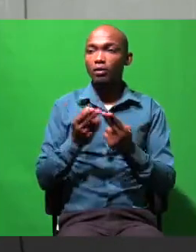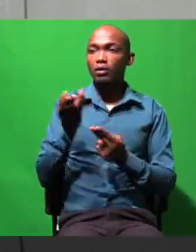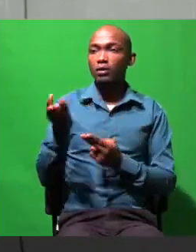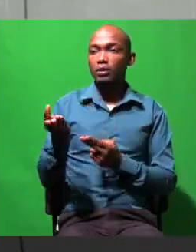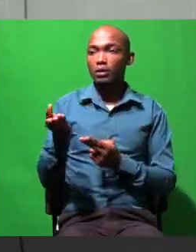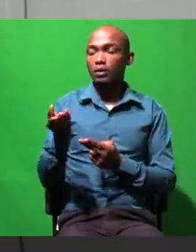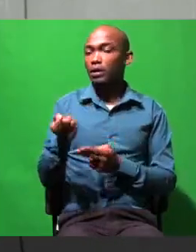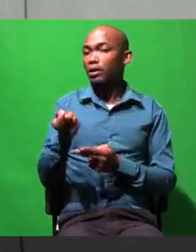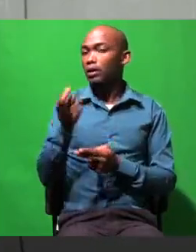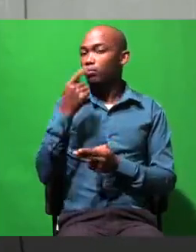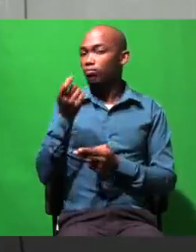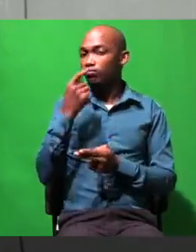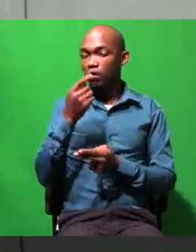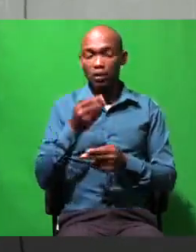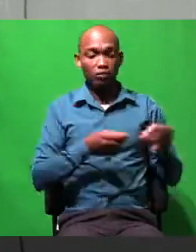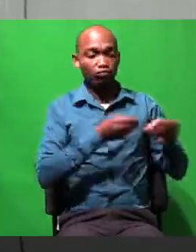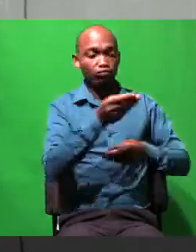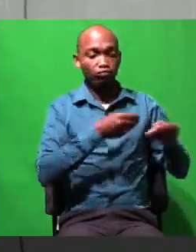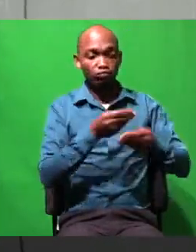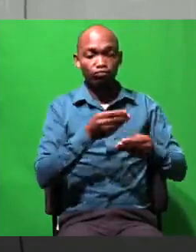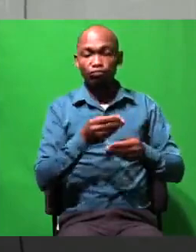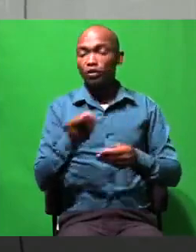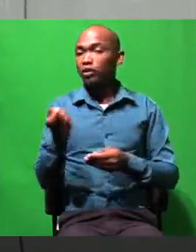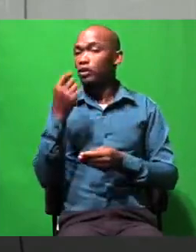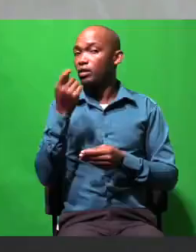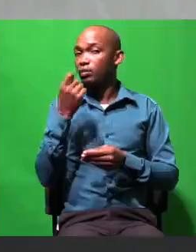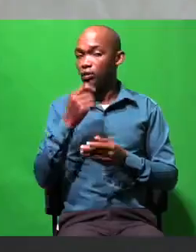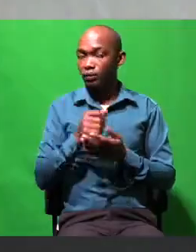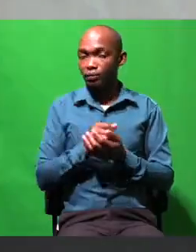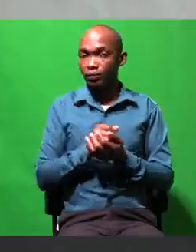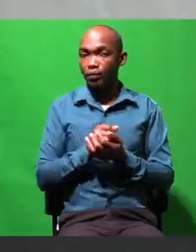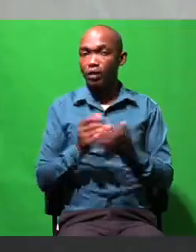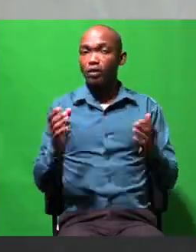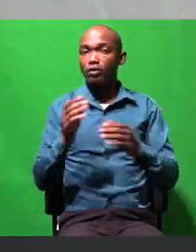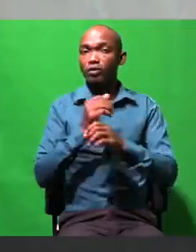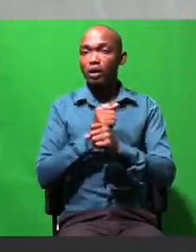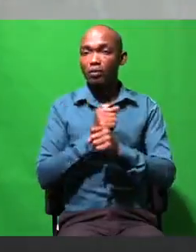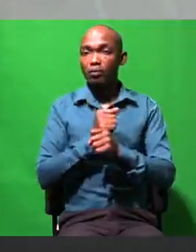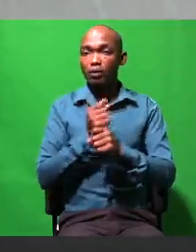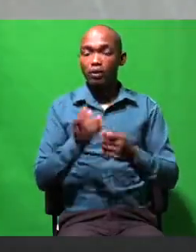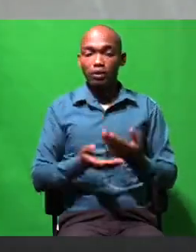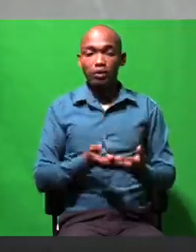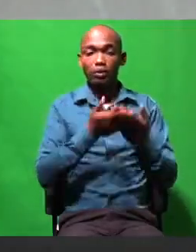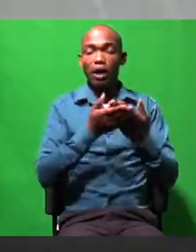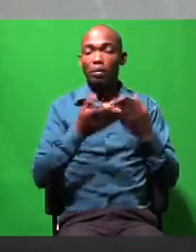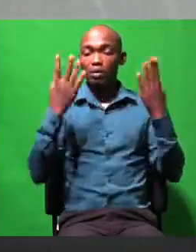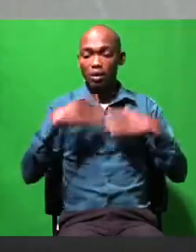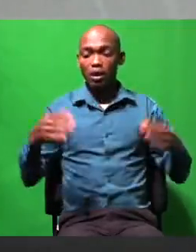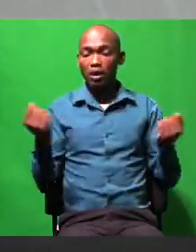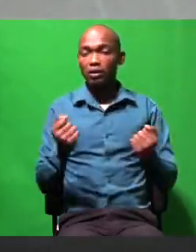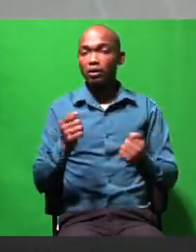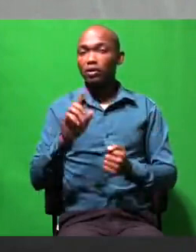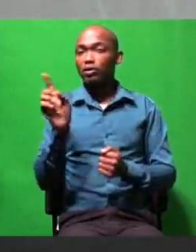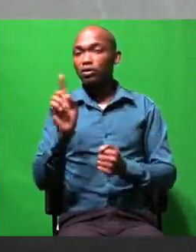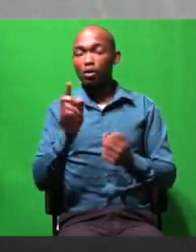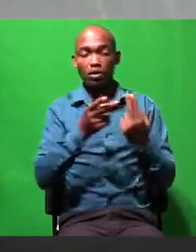career that lead to have or to help in our health.